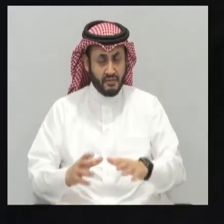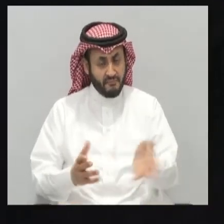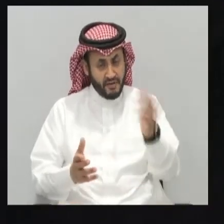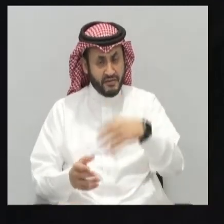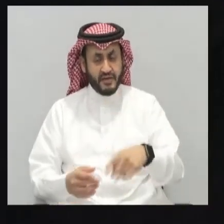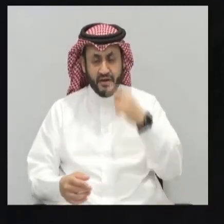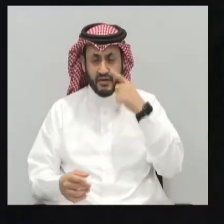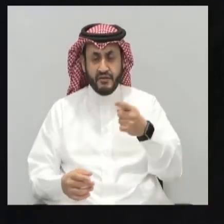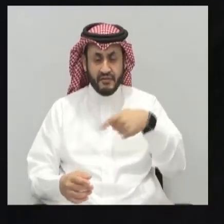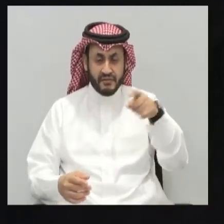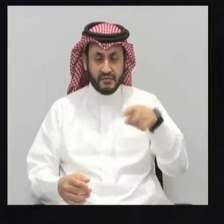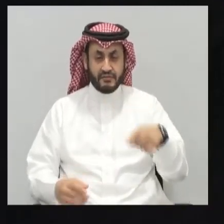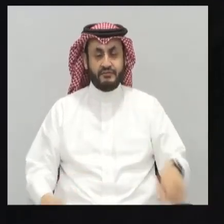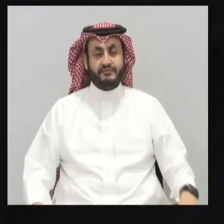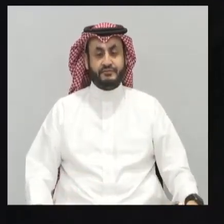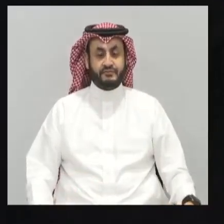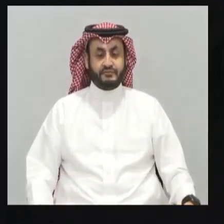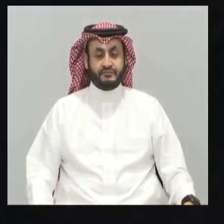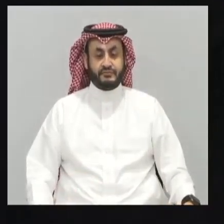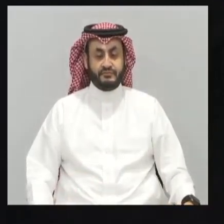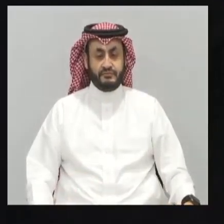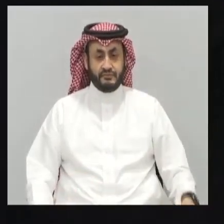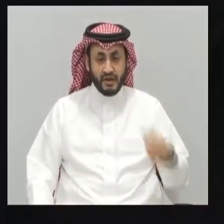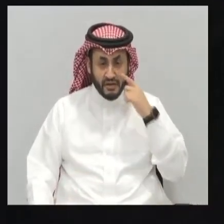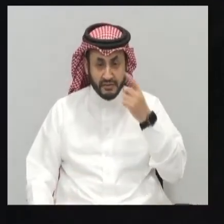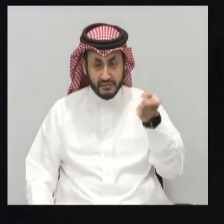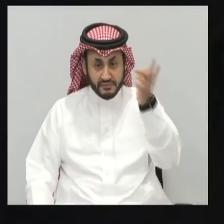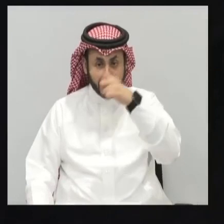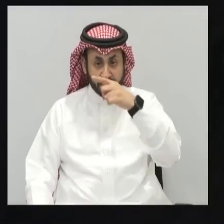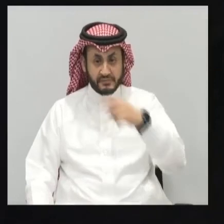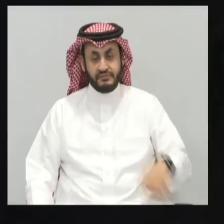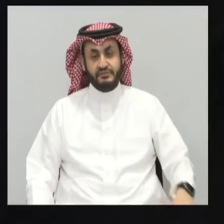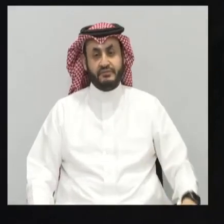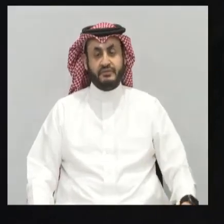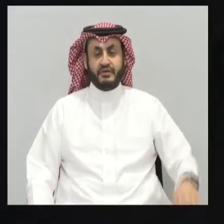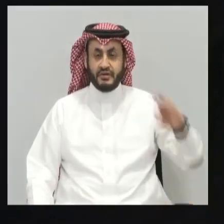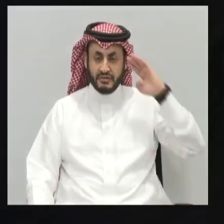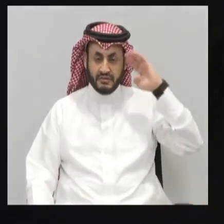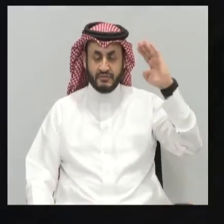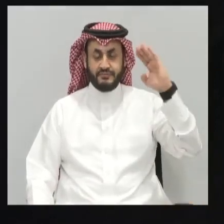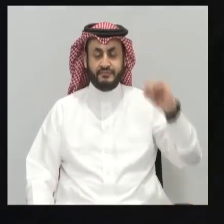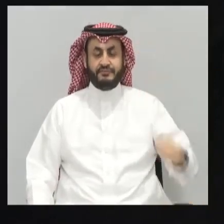together in the next lesson. So I will see you. Thank you very much, my dear students. I will see you